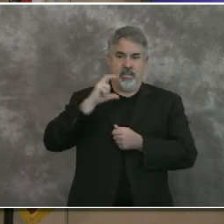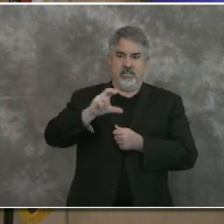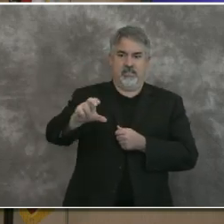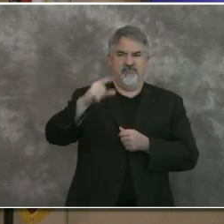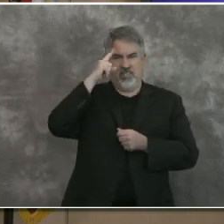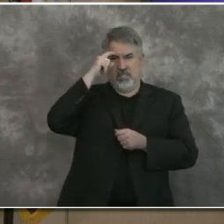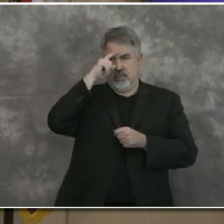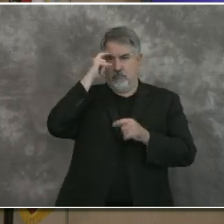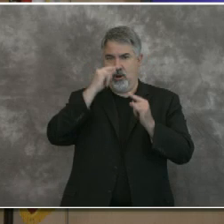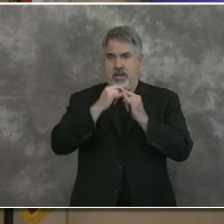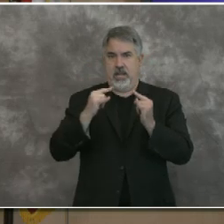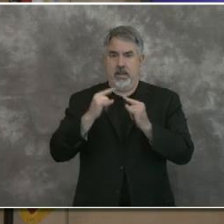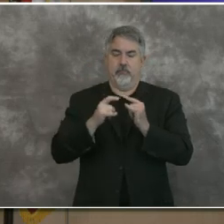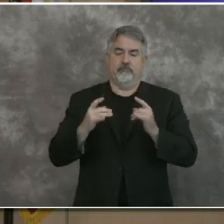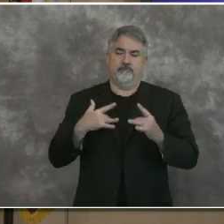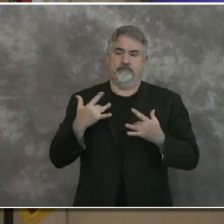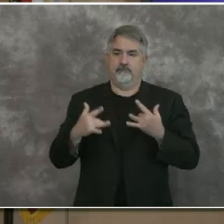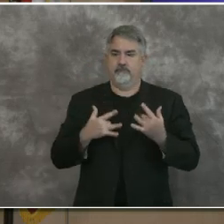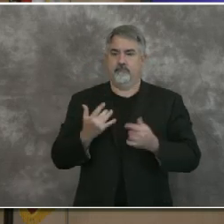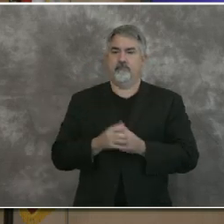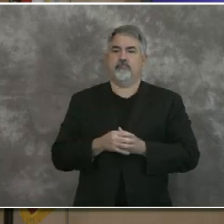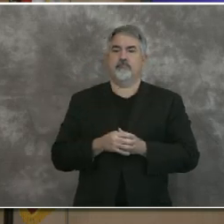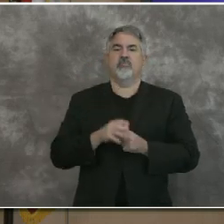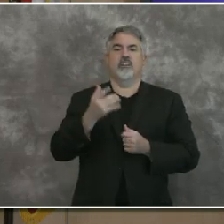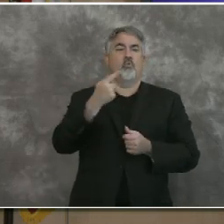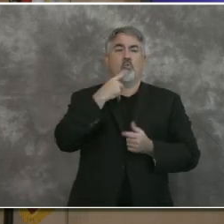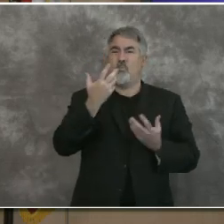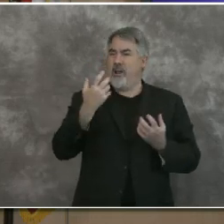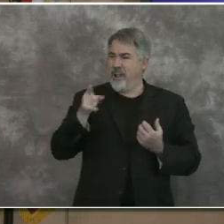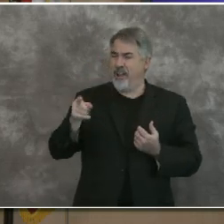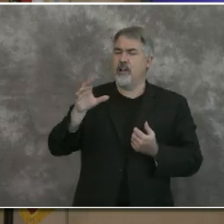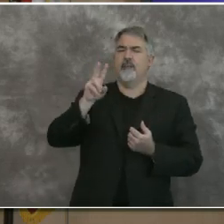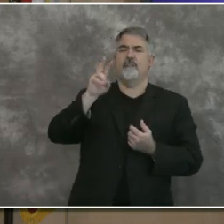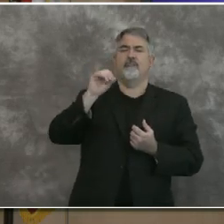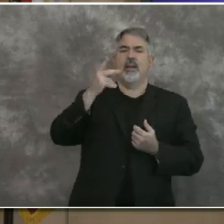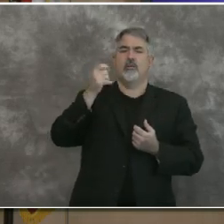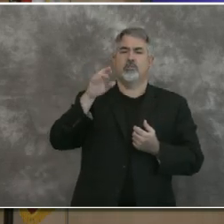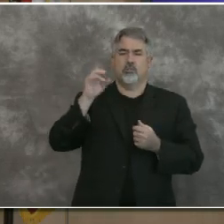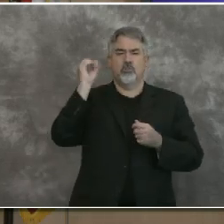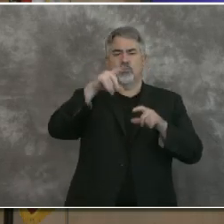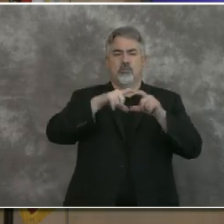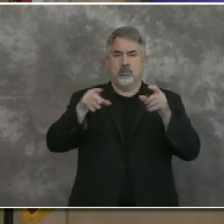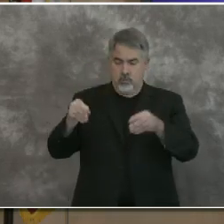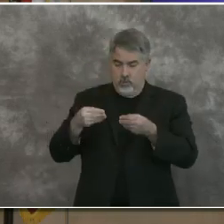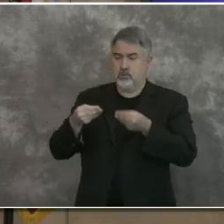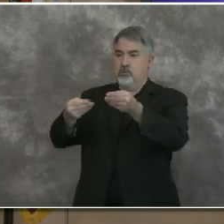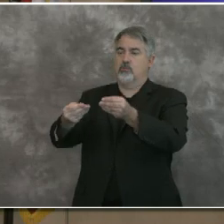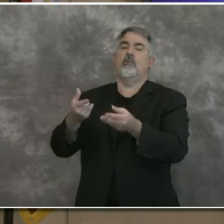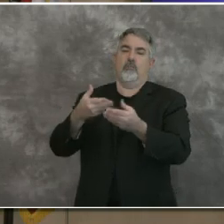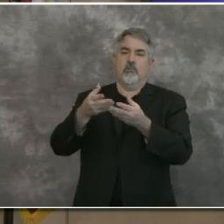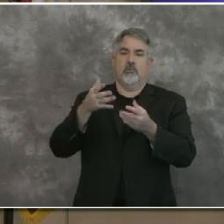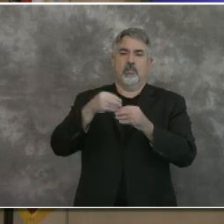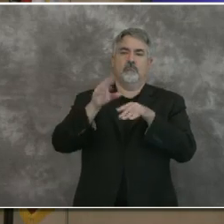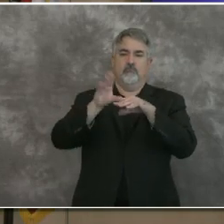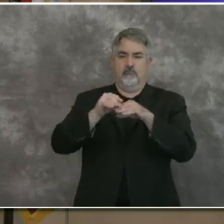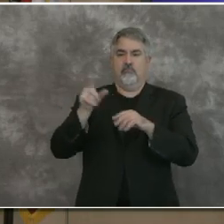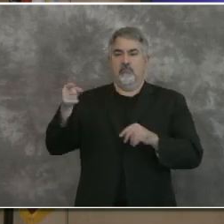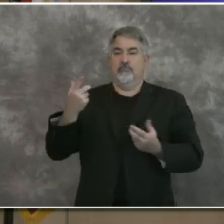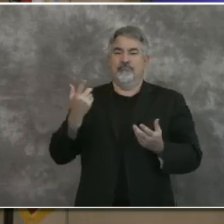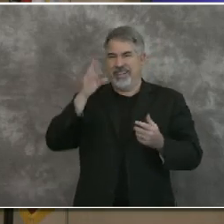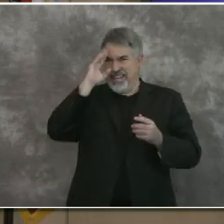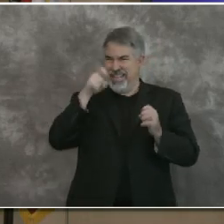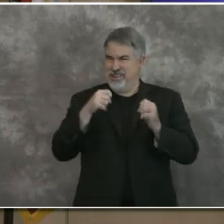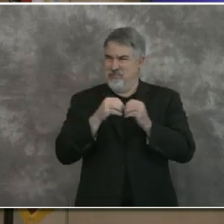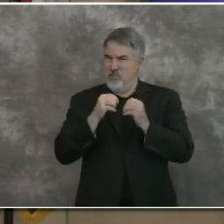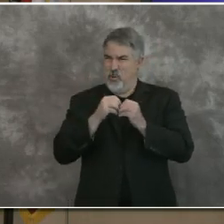providing vouchers and scholarships for low-income families, and also to assist in their startup costs. We know that there will need to be more work and effort